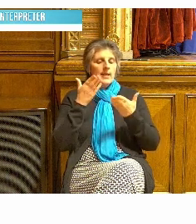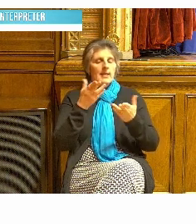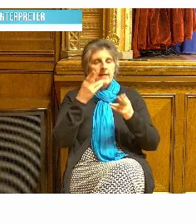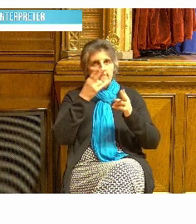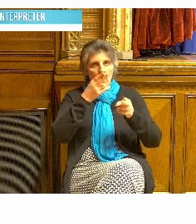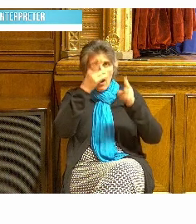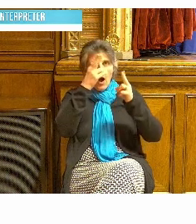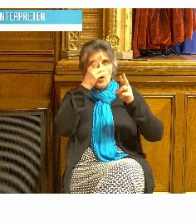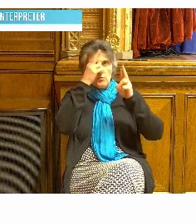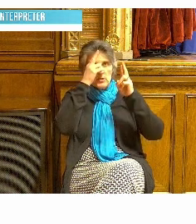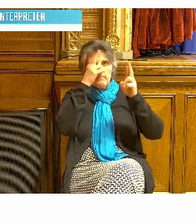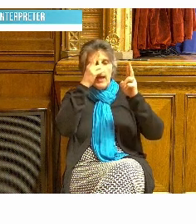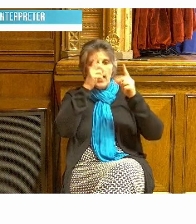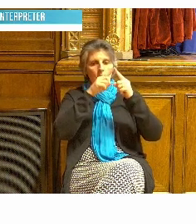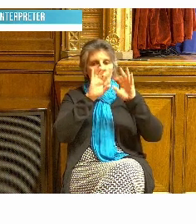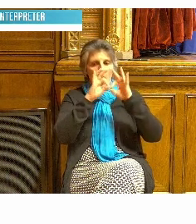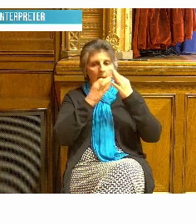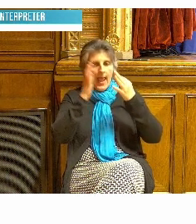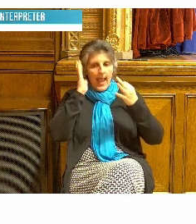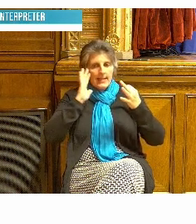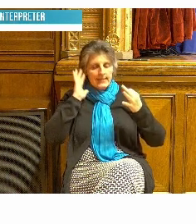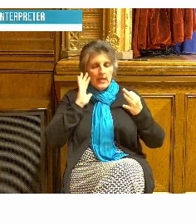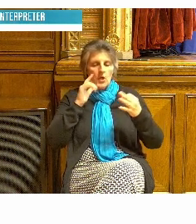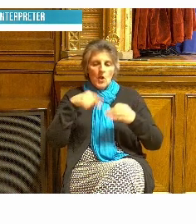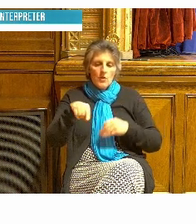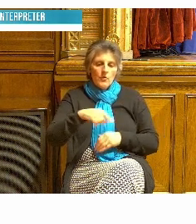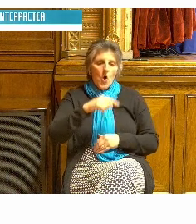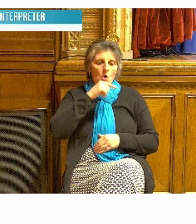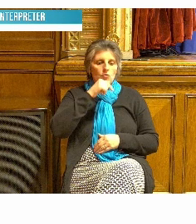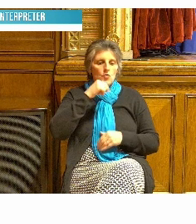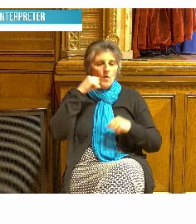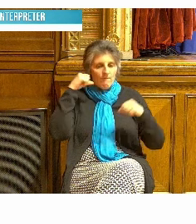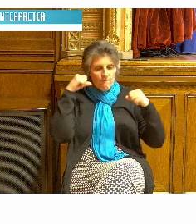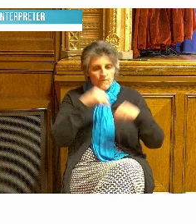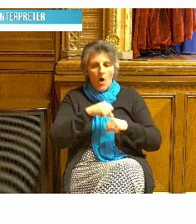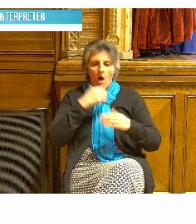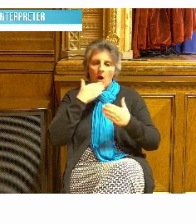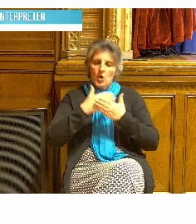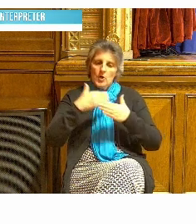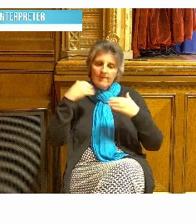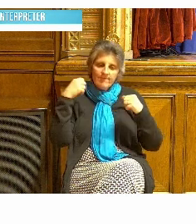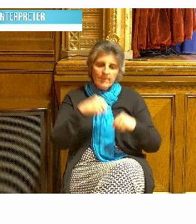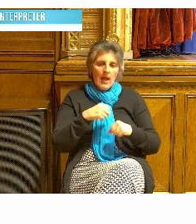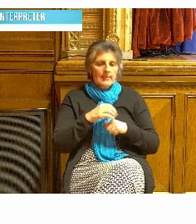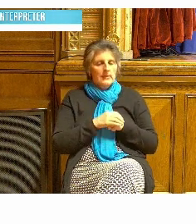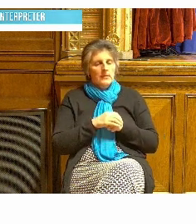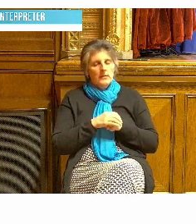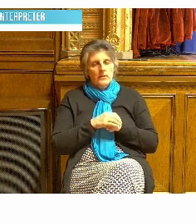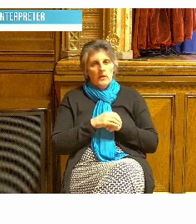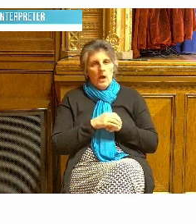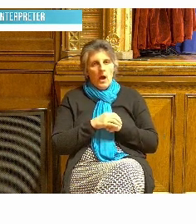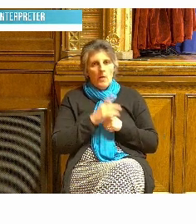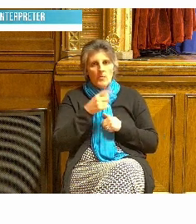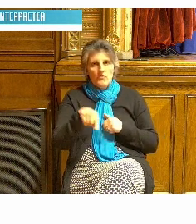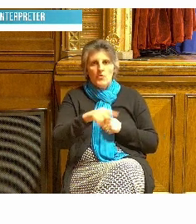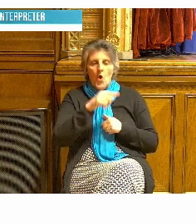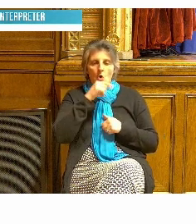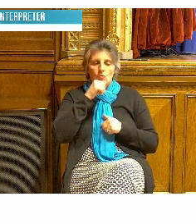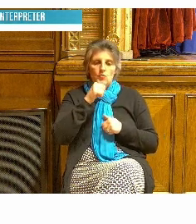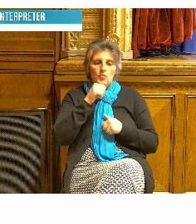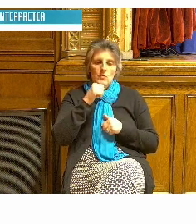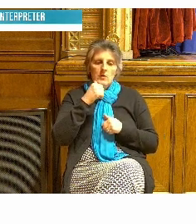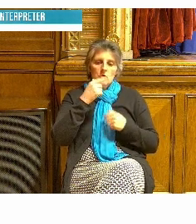and respect to our ancestors, those who've fought a good fight, those who